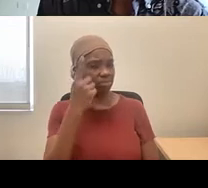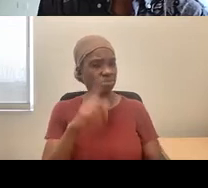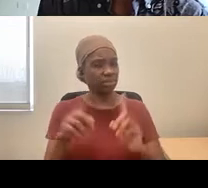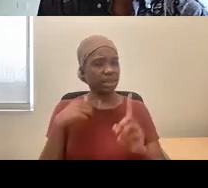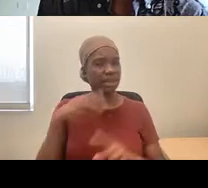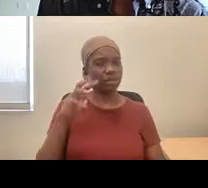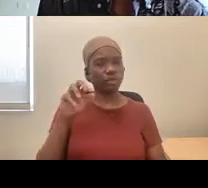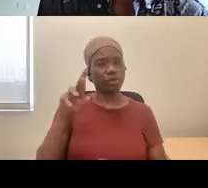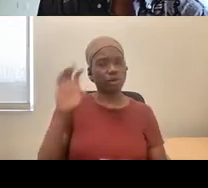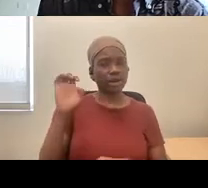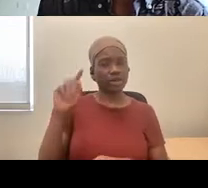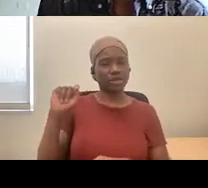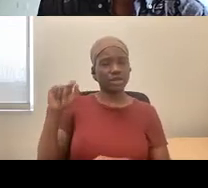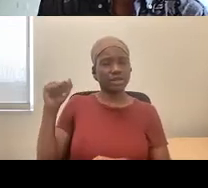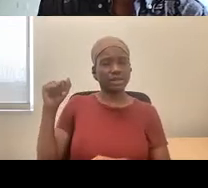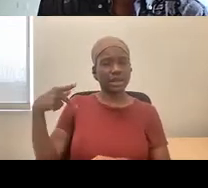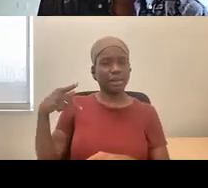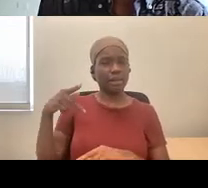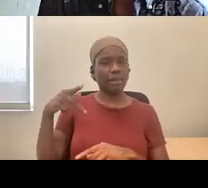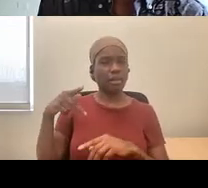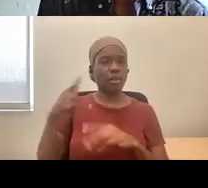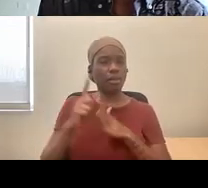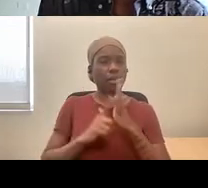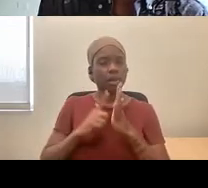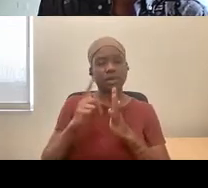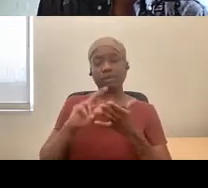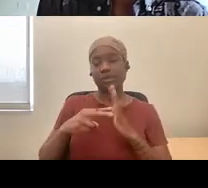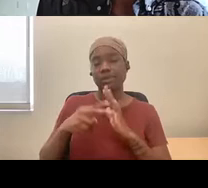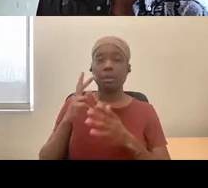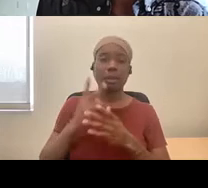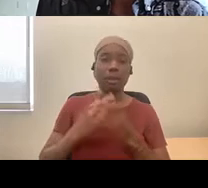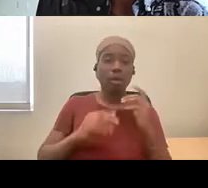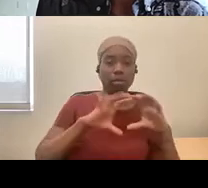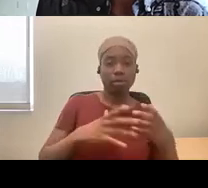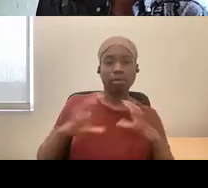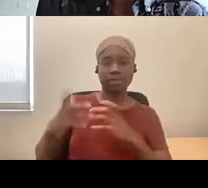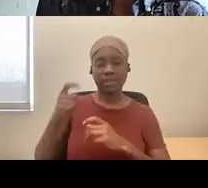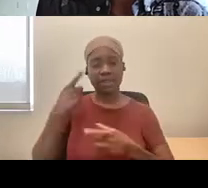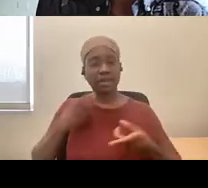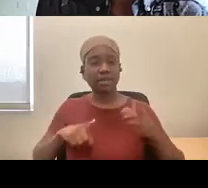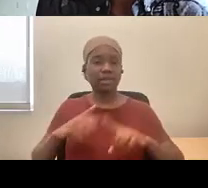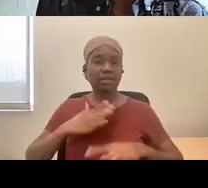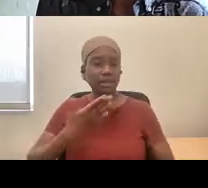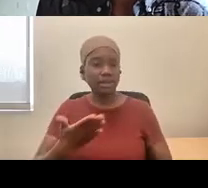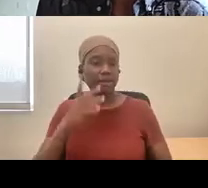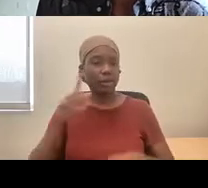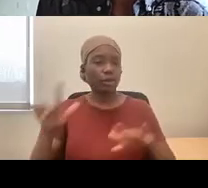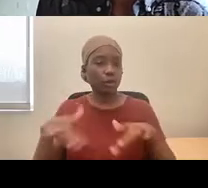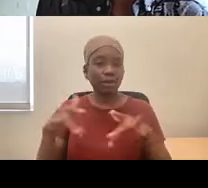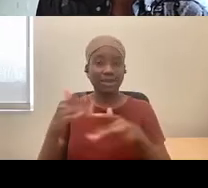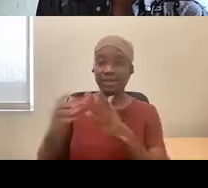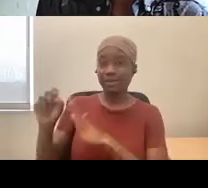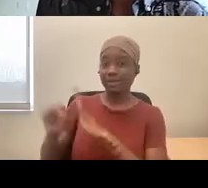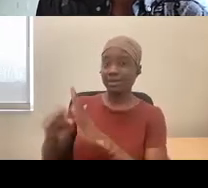both parties' consent to record something versus most states where you only need one party. And I know Illinois is a two-party consent state.